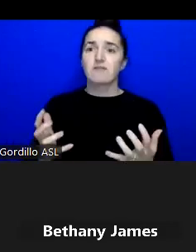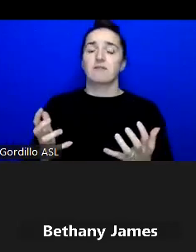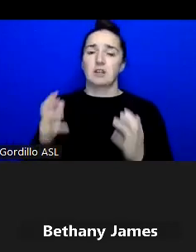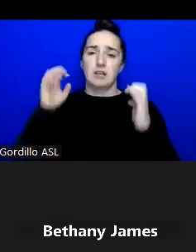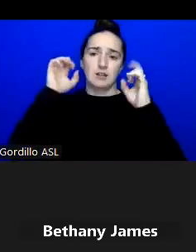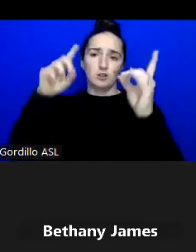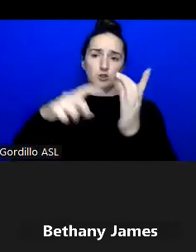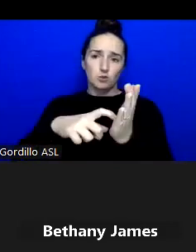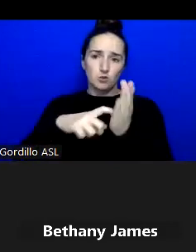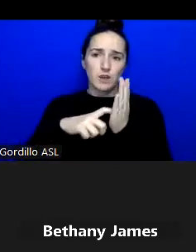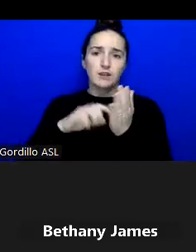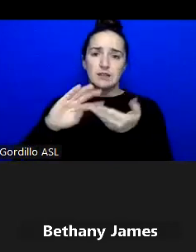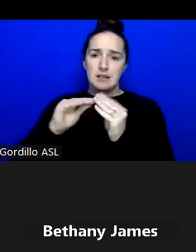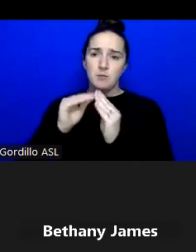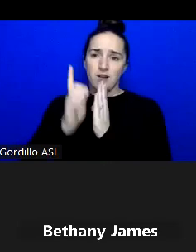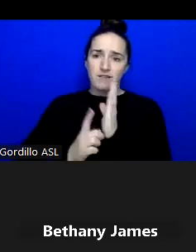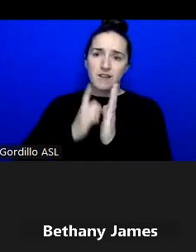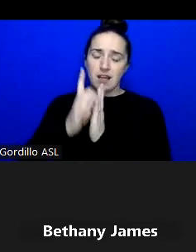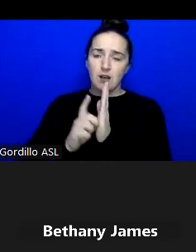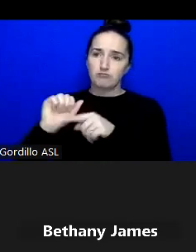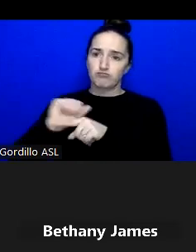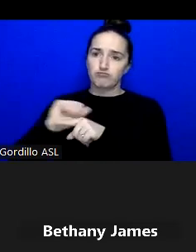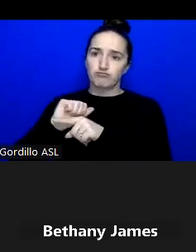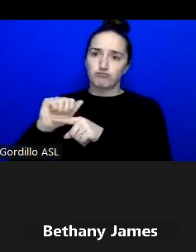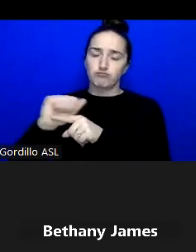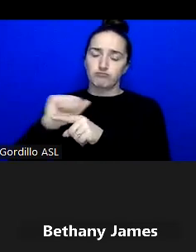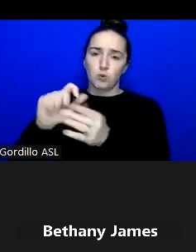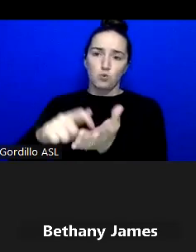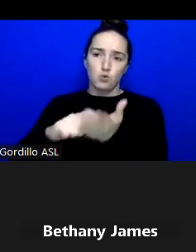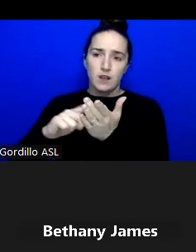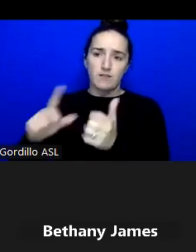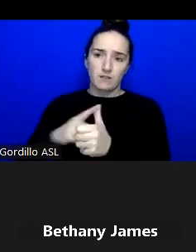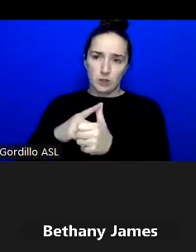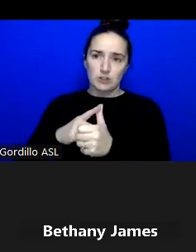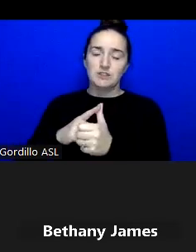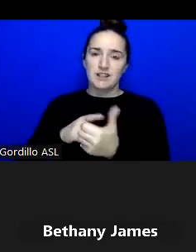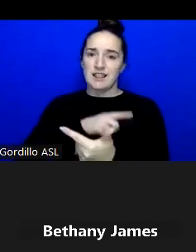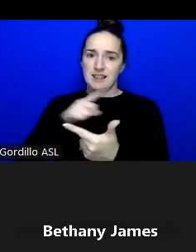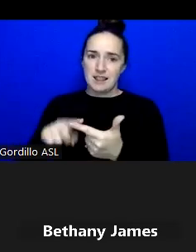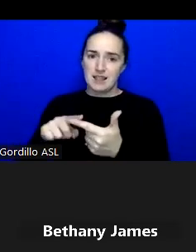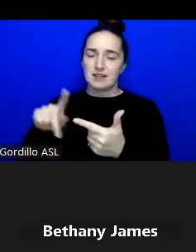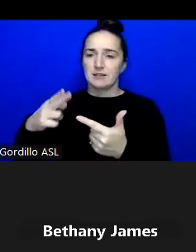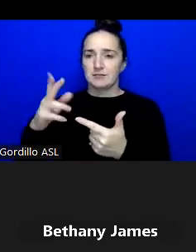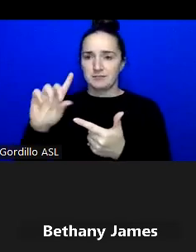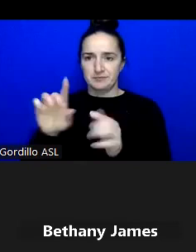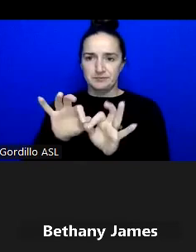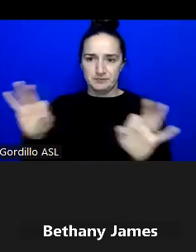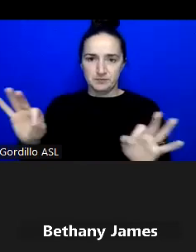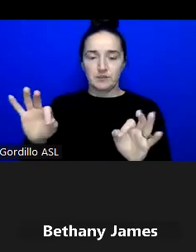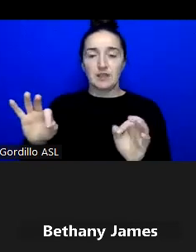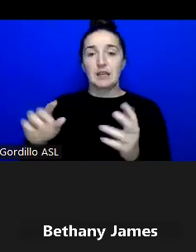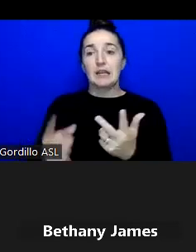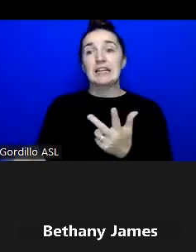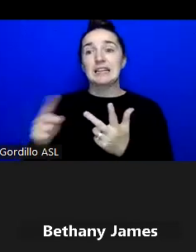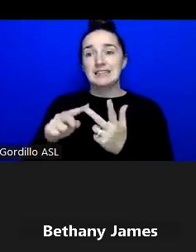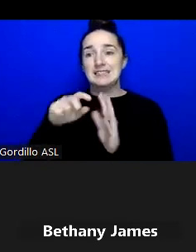clinical practice that we have to have before we even are able to obtain our doctorate. On top of that, obviously you have state licensure, and then certain states